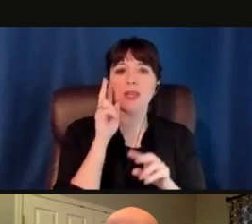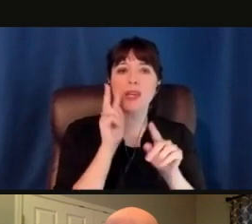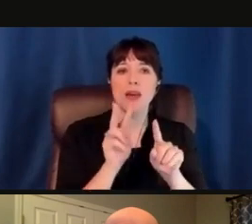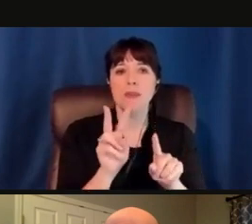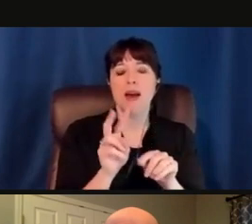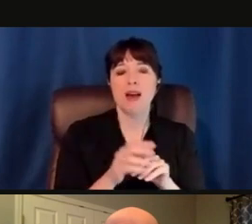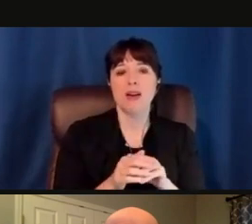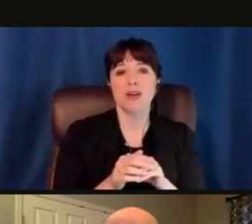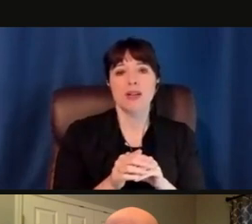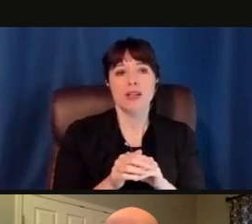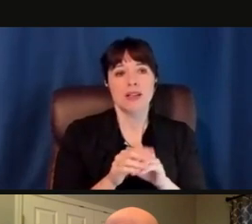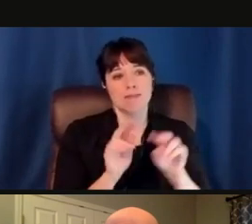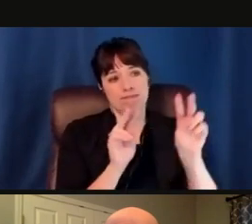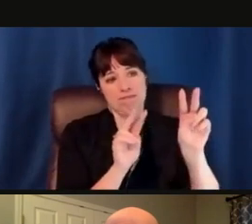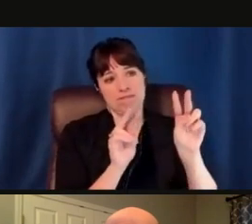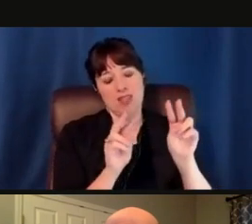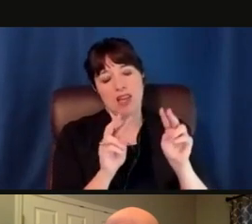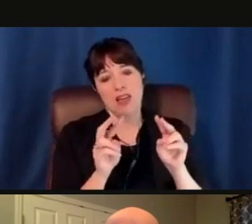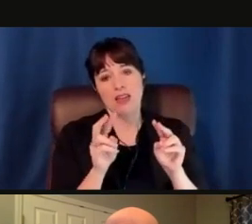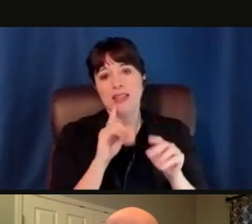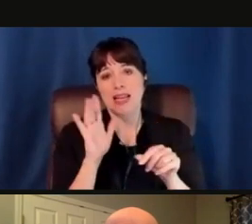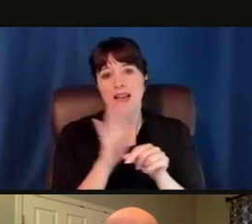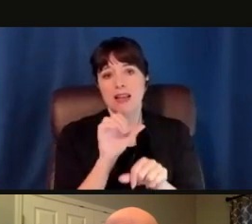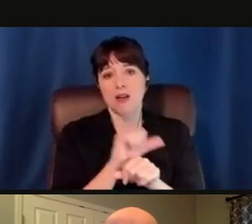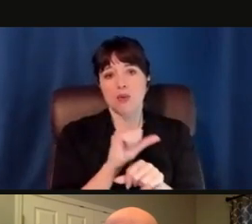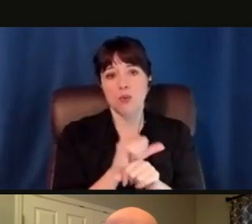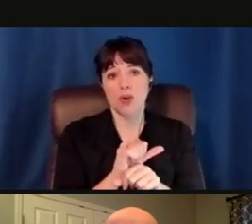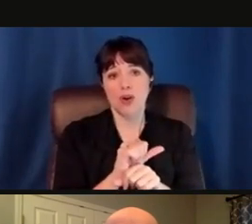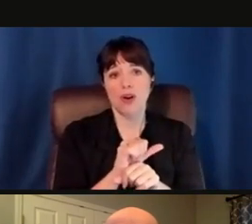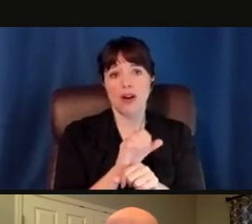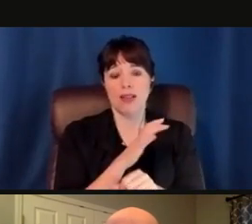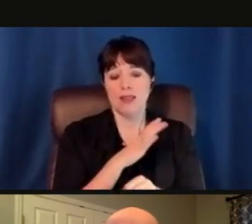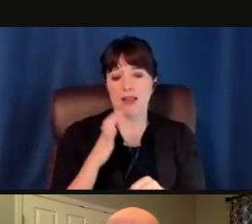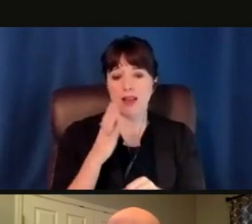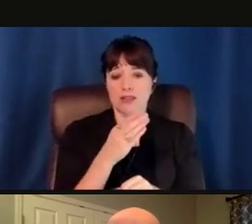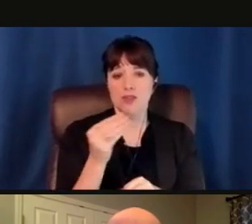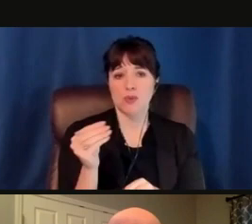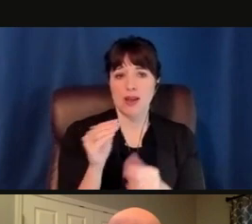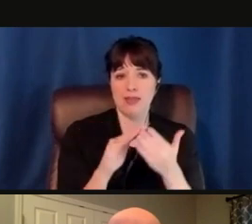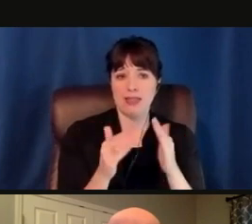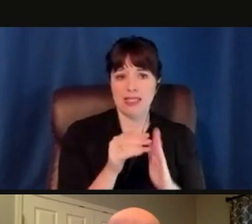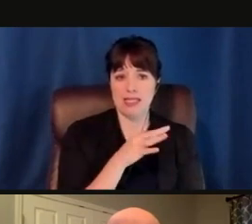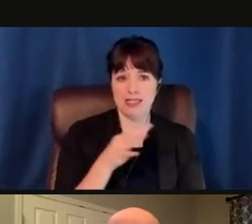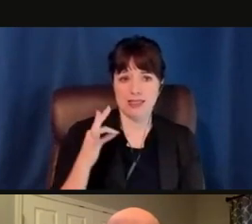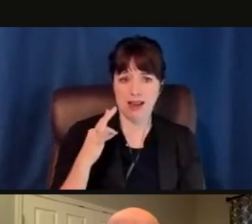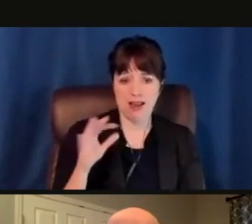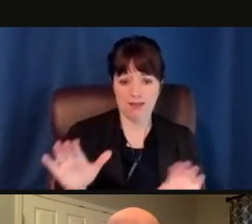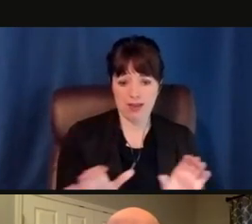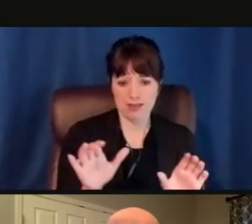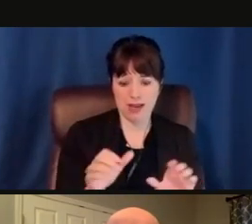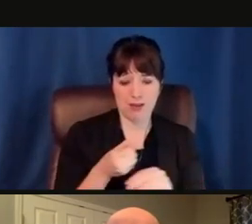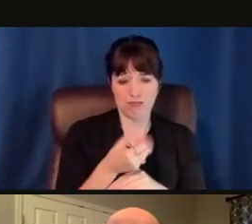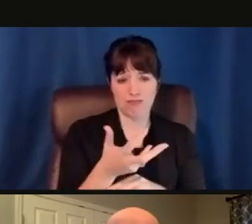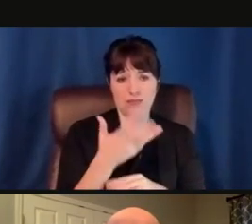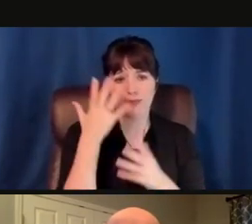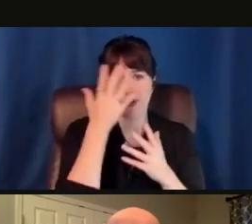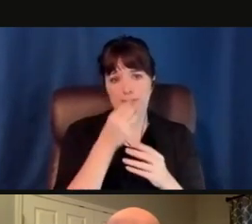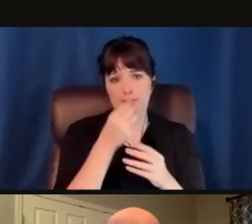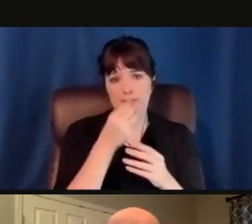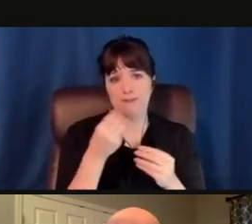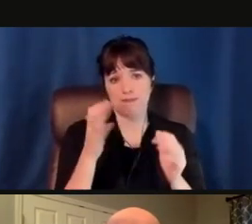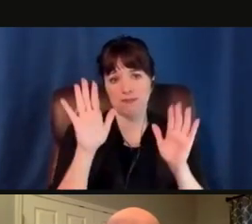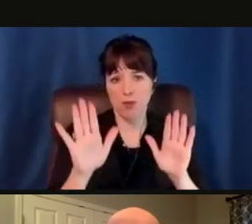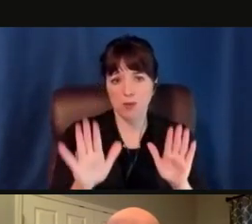that the council and the city staff have done to make this a wonderful place to live. And that goes